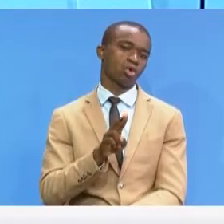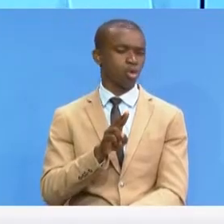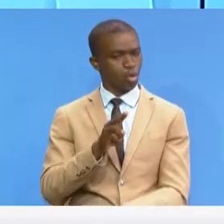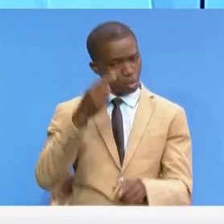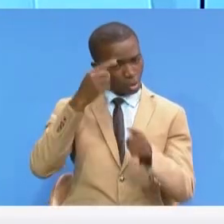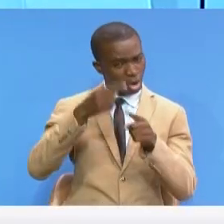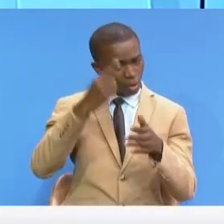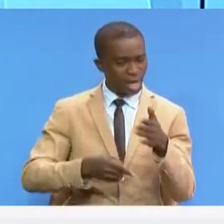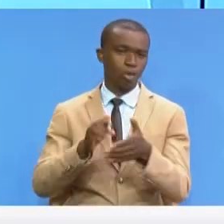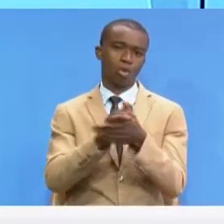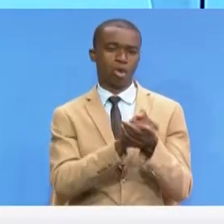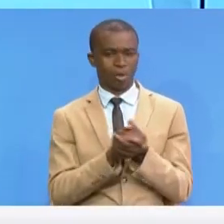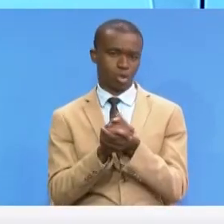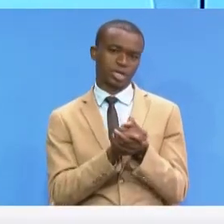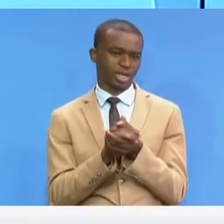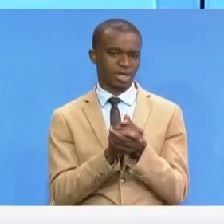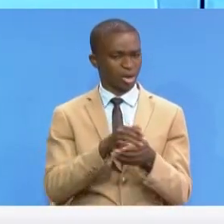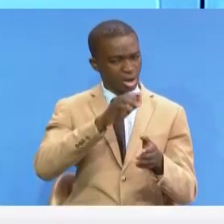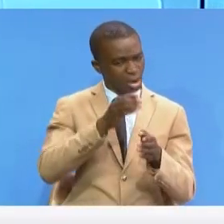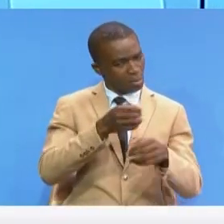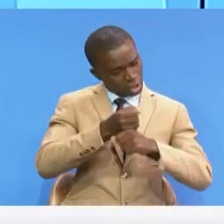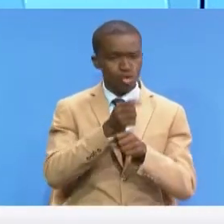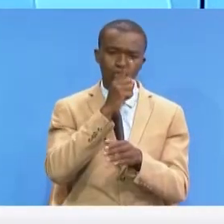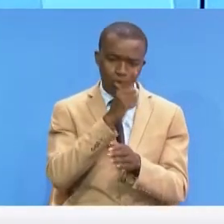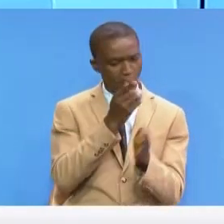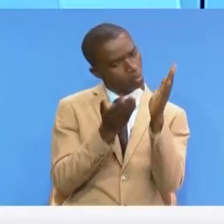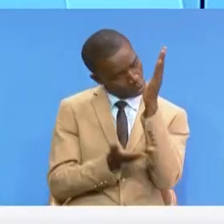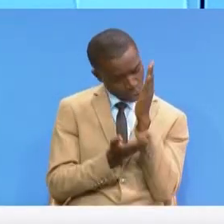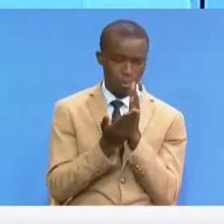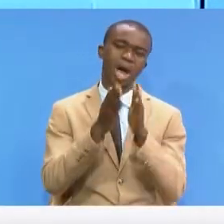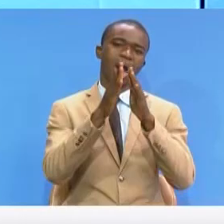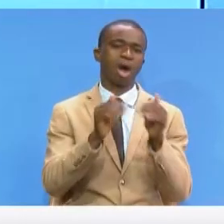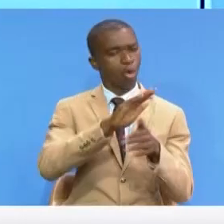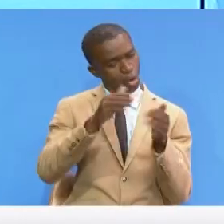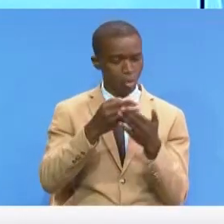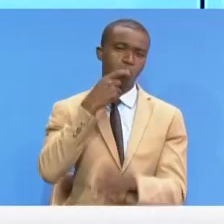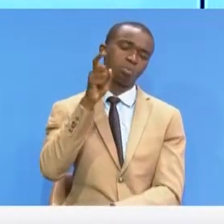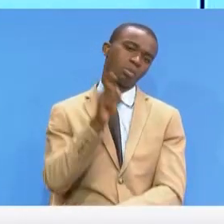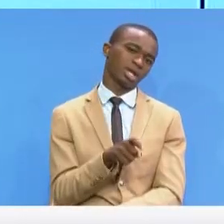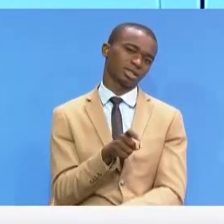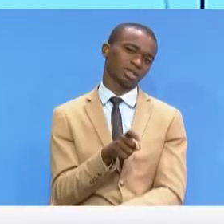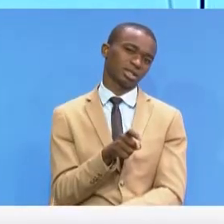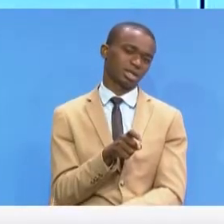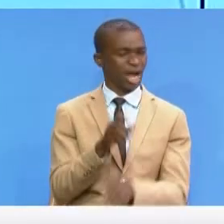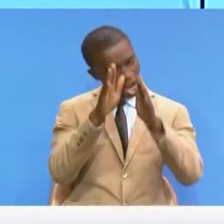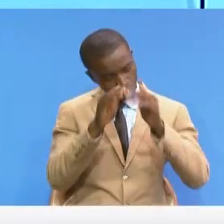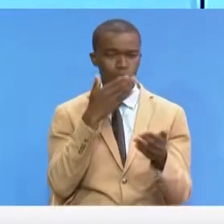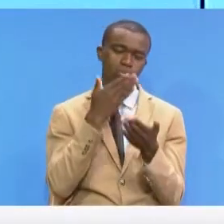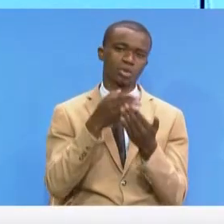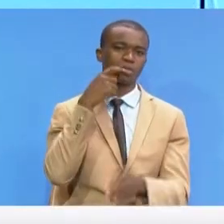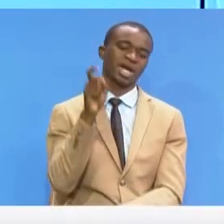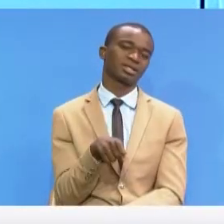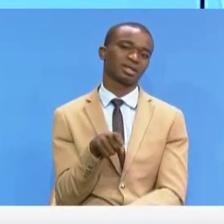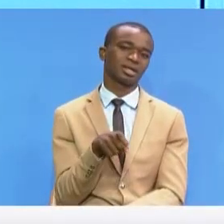technical cooperation in settlement improvement and the provision of mass affordable and decent housing.